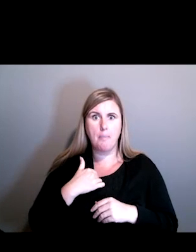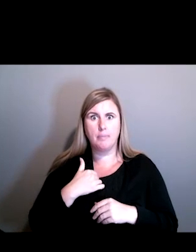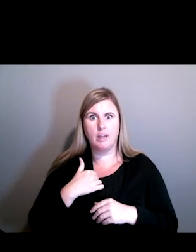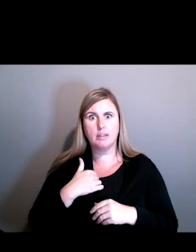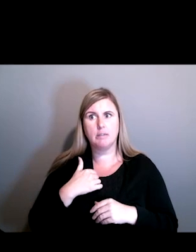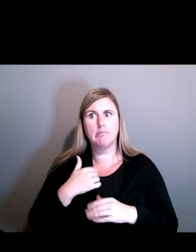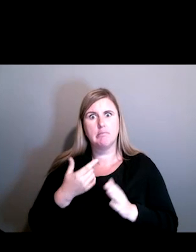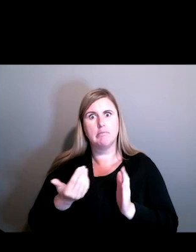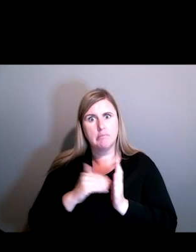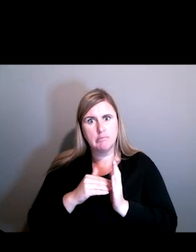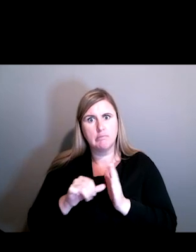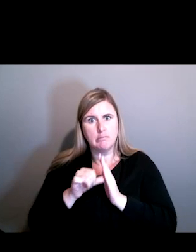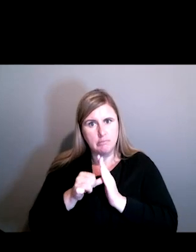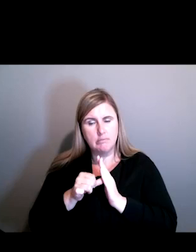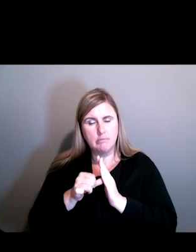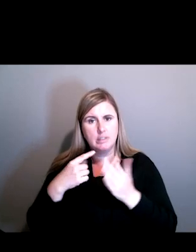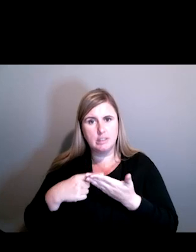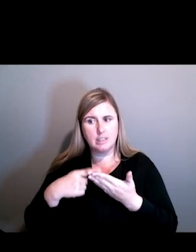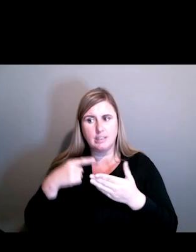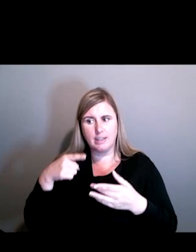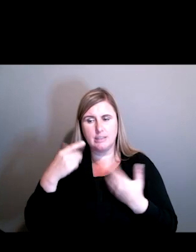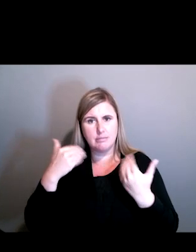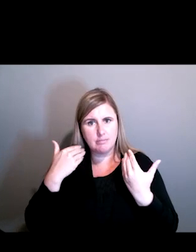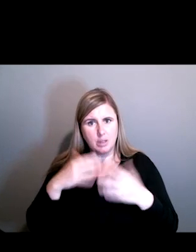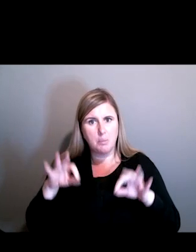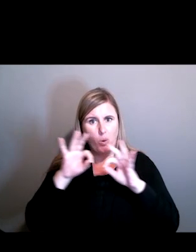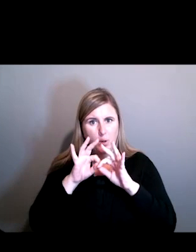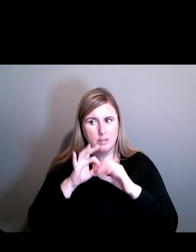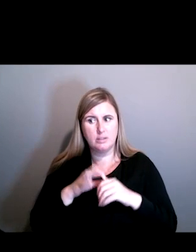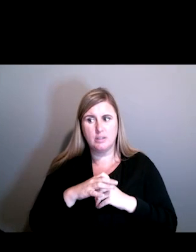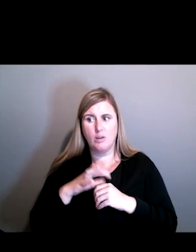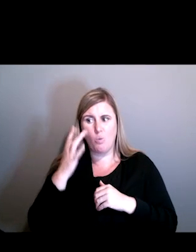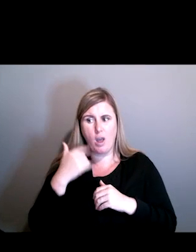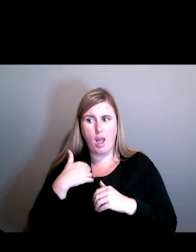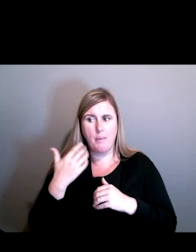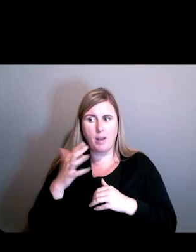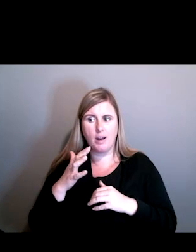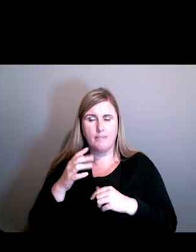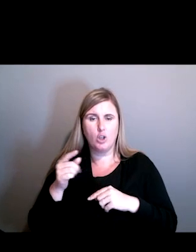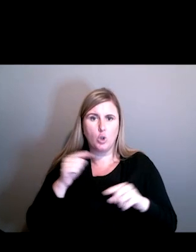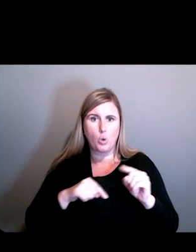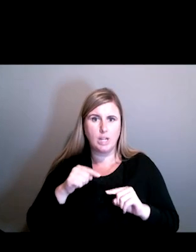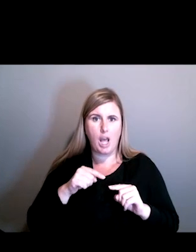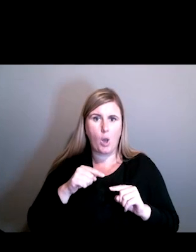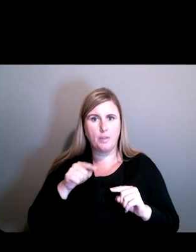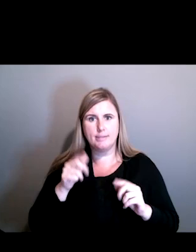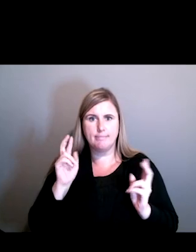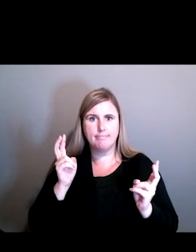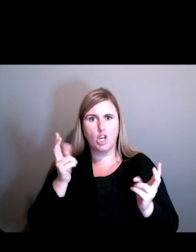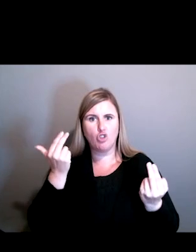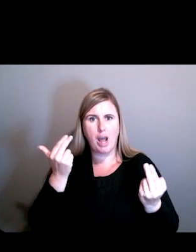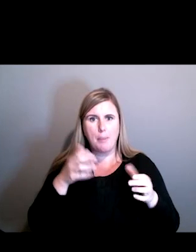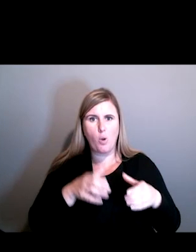am fervently discussing this. This is so important. And why I'm kind of going down this